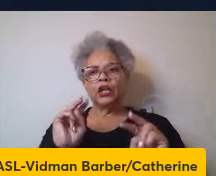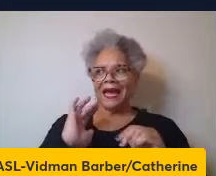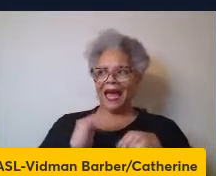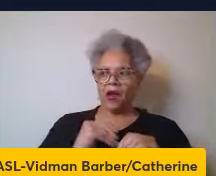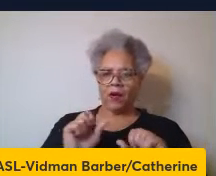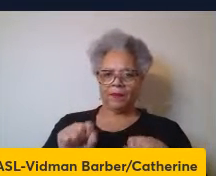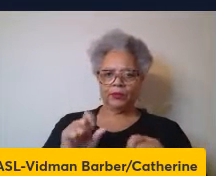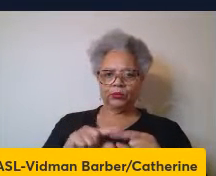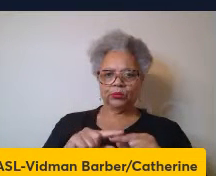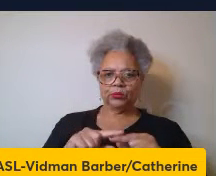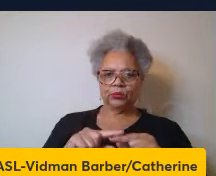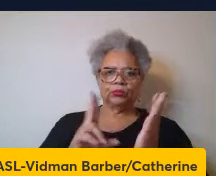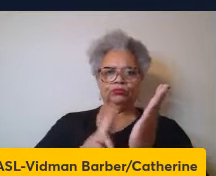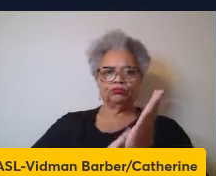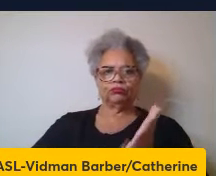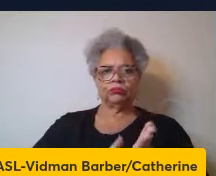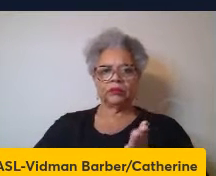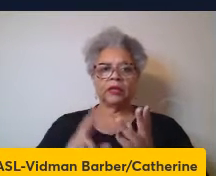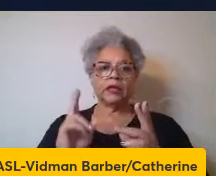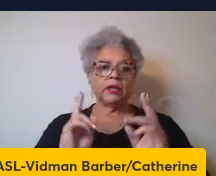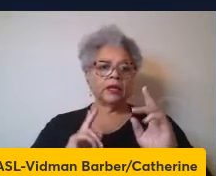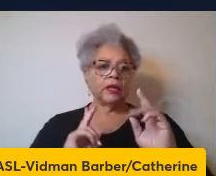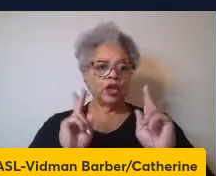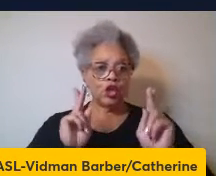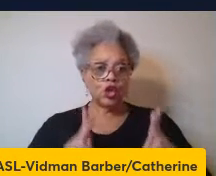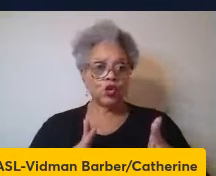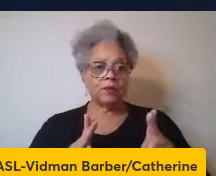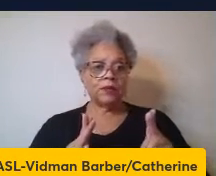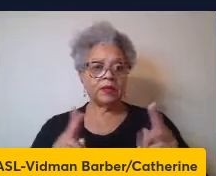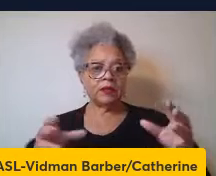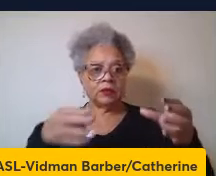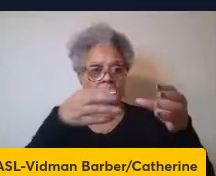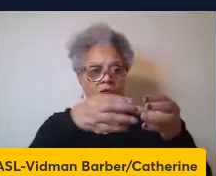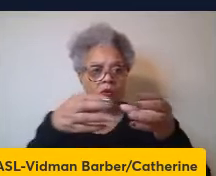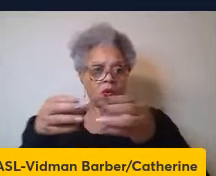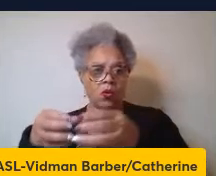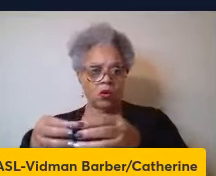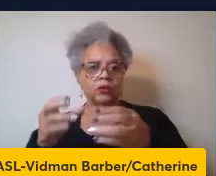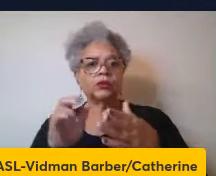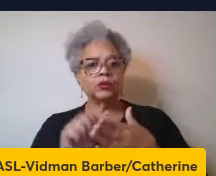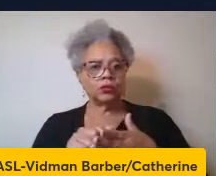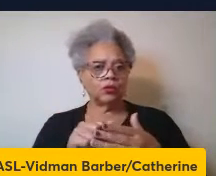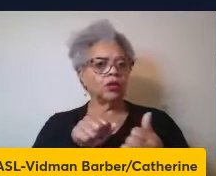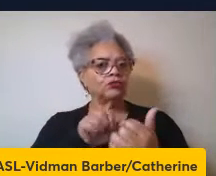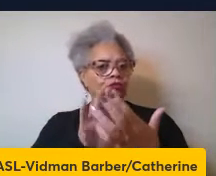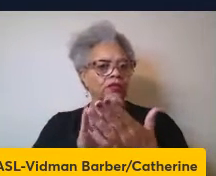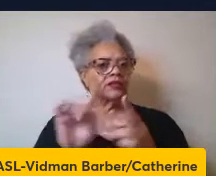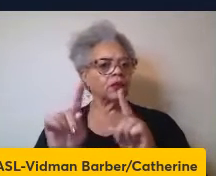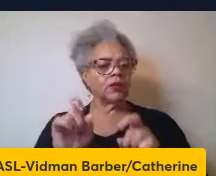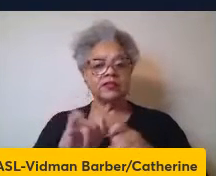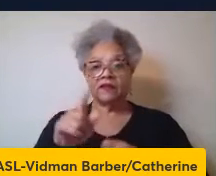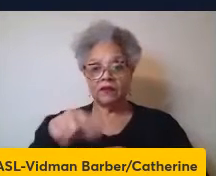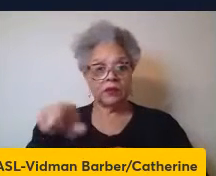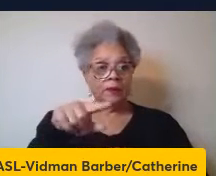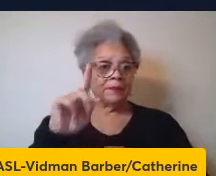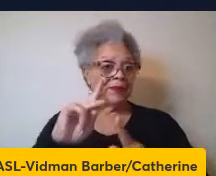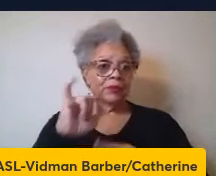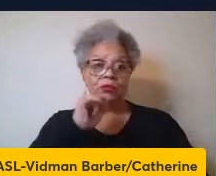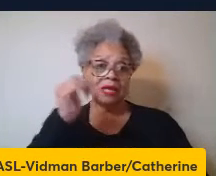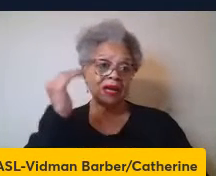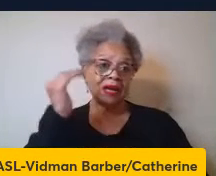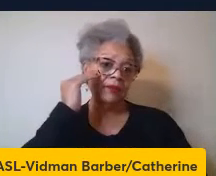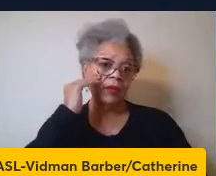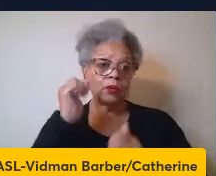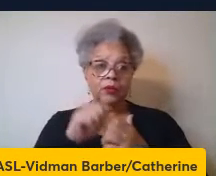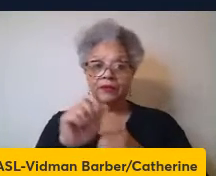human cohorts to try to address this question. And just for those people who are not familiar with tuberculosis and some of the